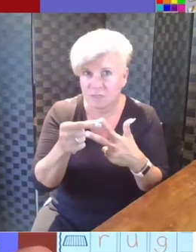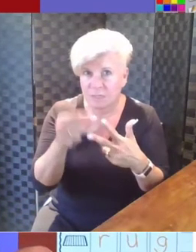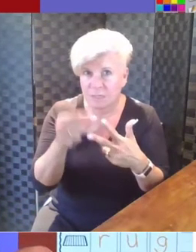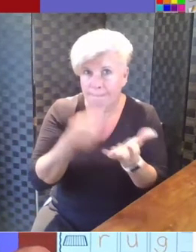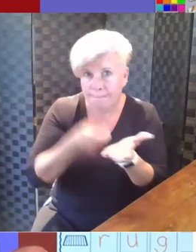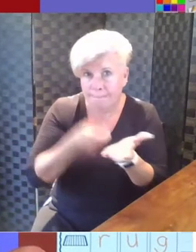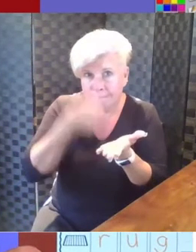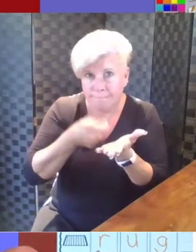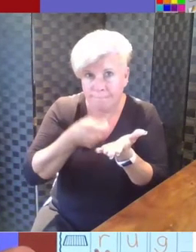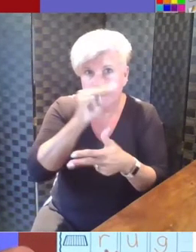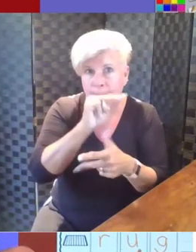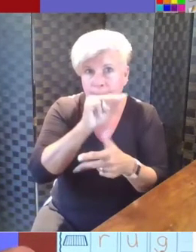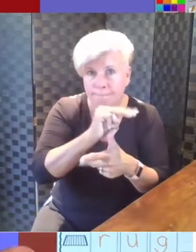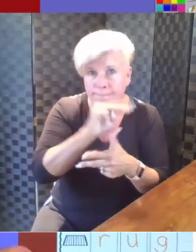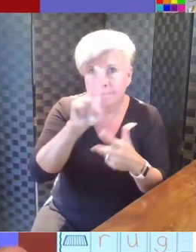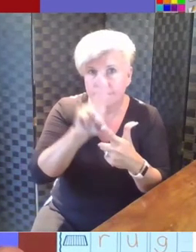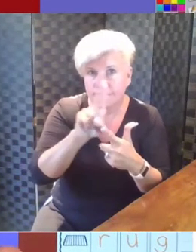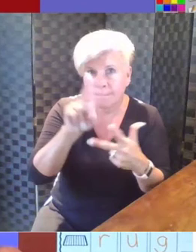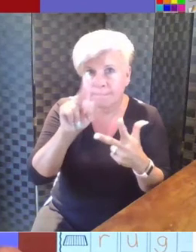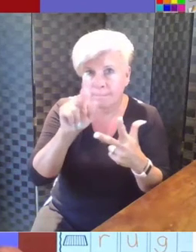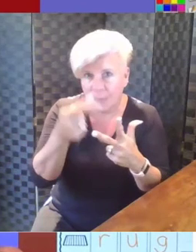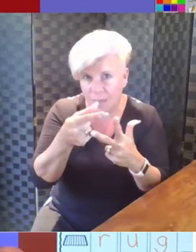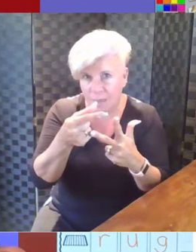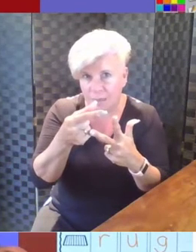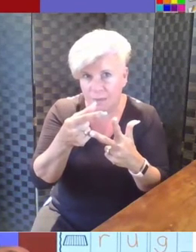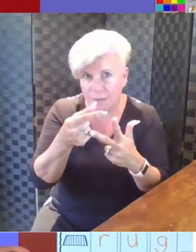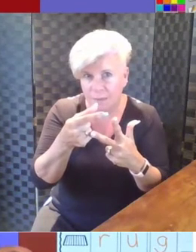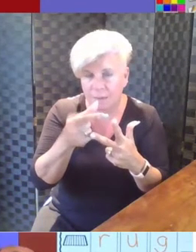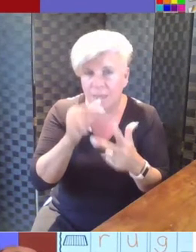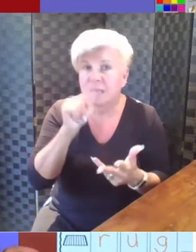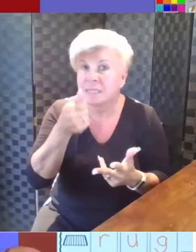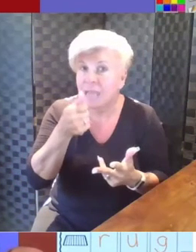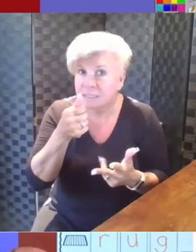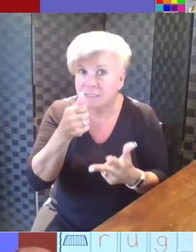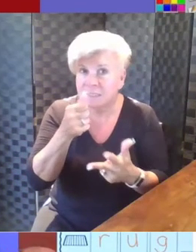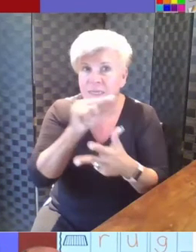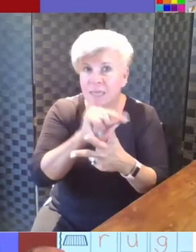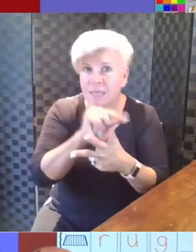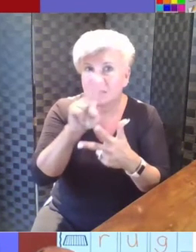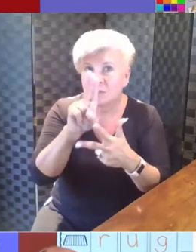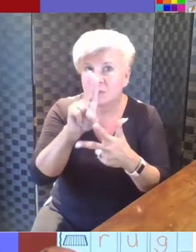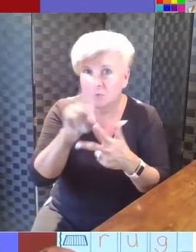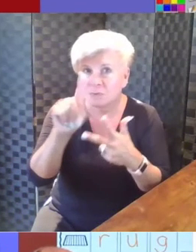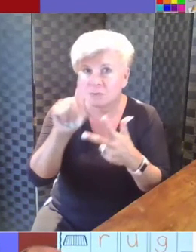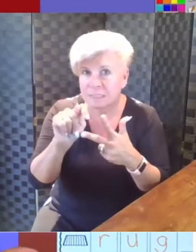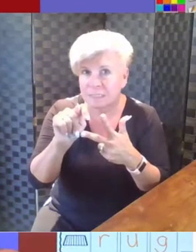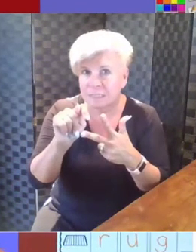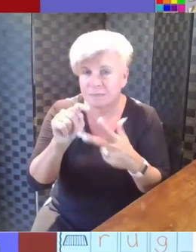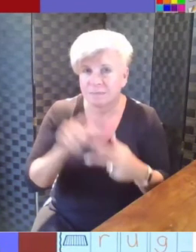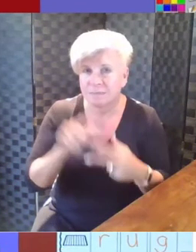Look, these 2 words rhyme. Rug, mug. The rest of them don't.